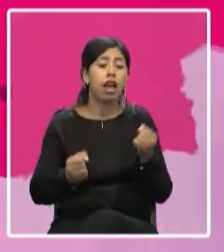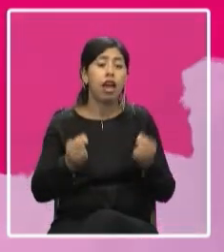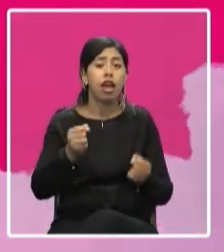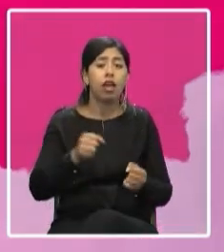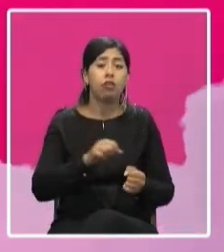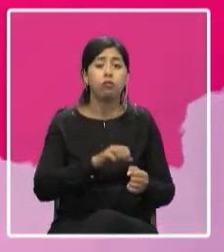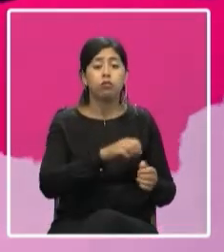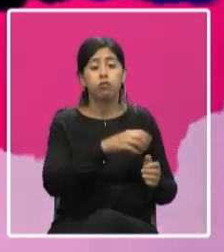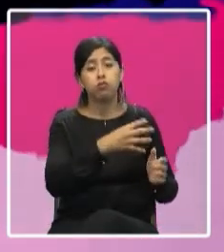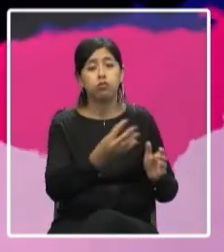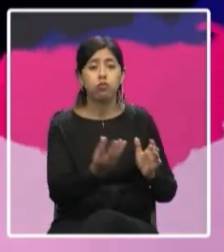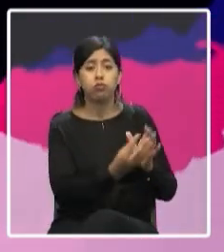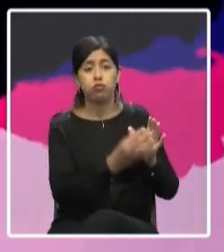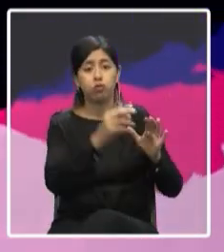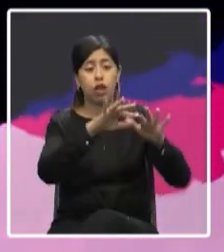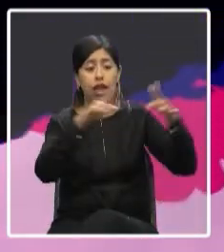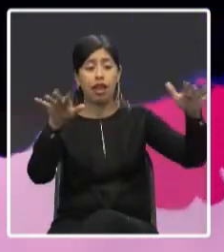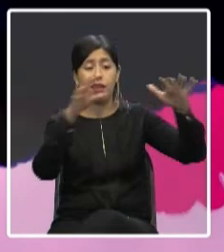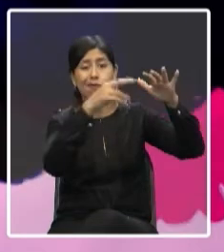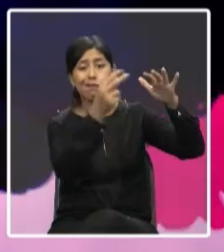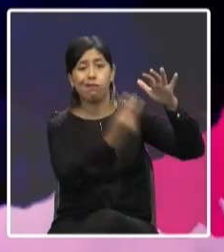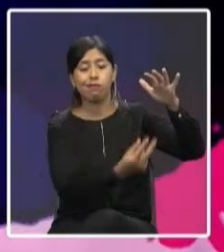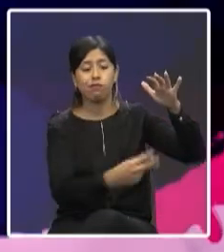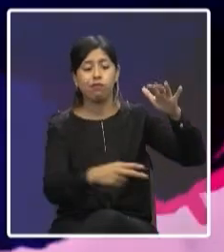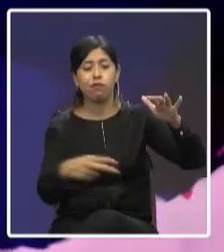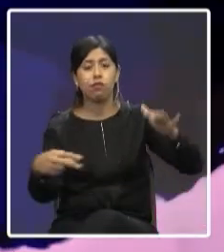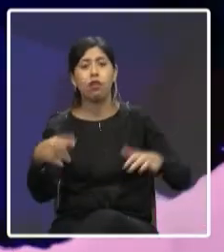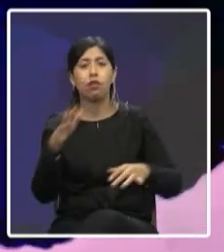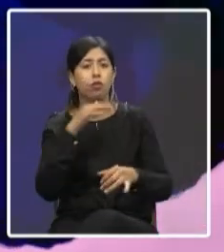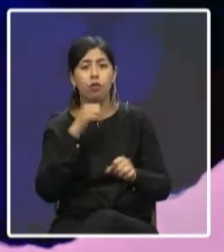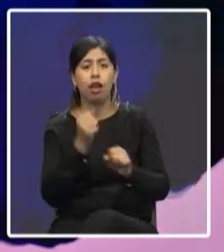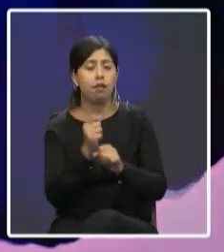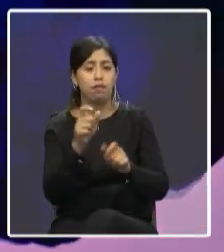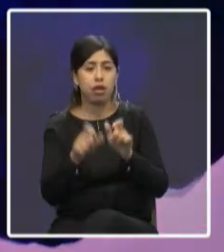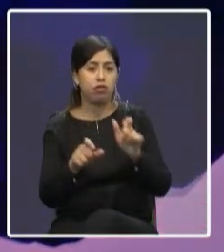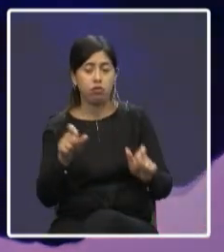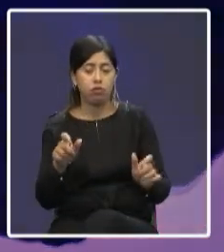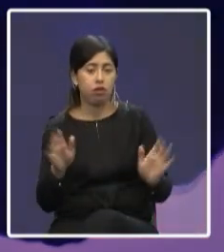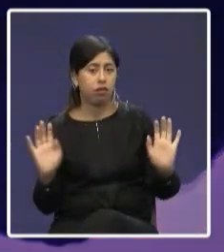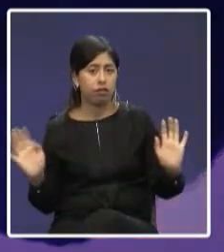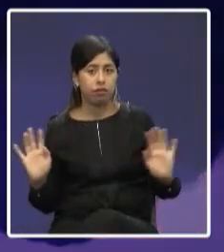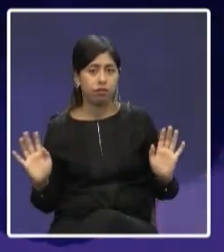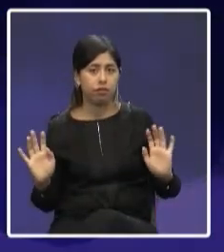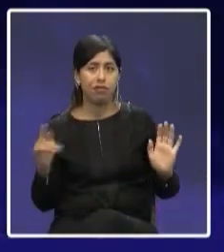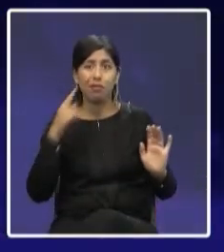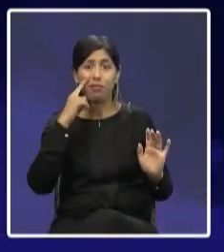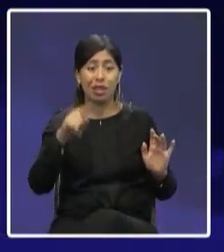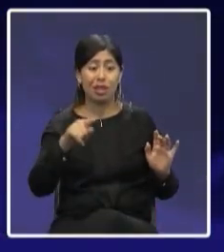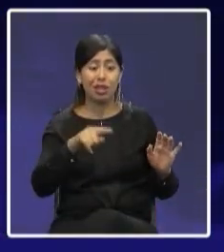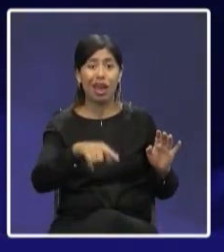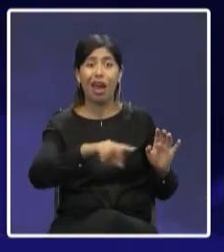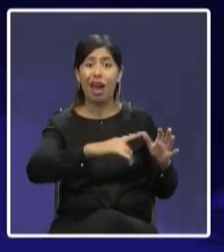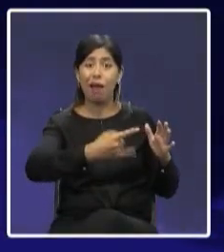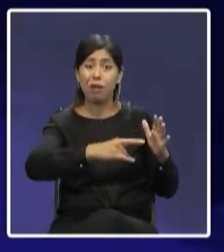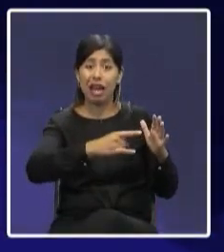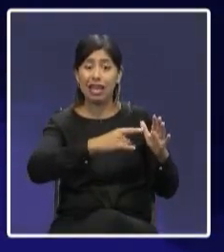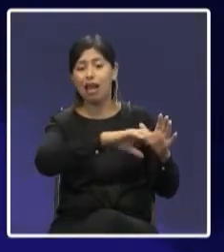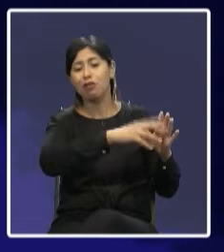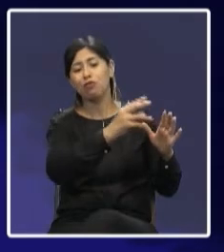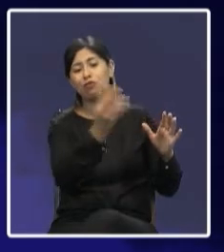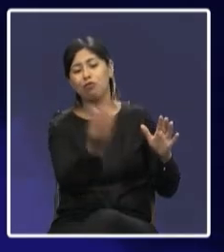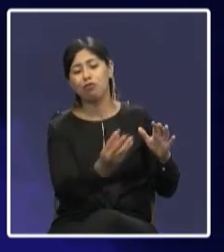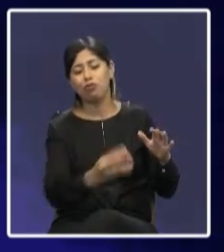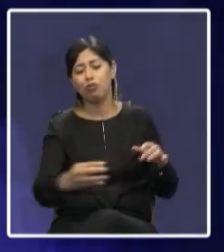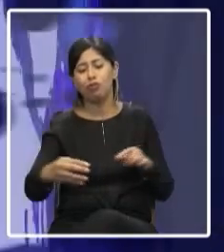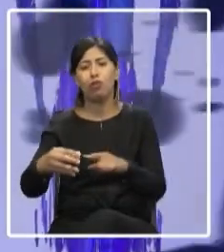were telepresent. Their eyes and their ears were transported to the locations where these machines were being deployed.